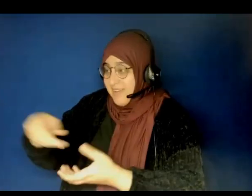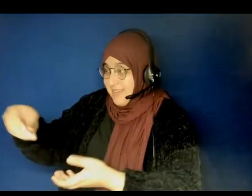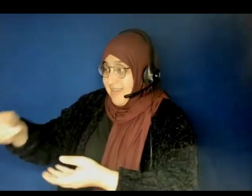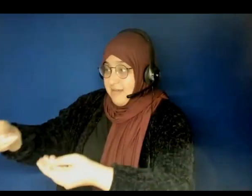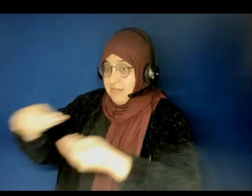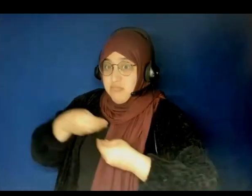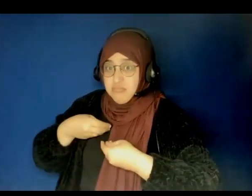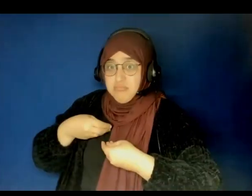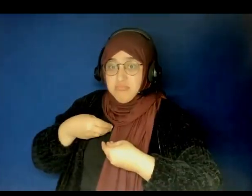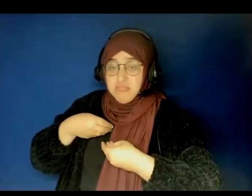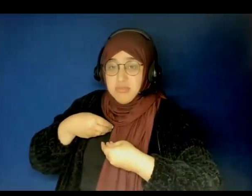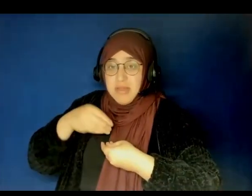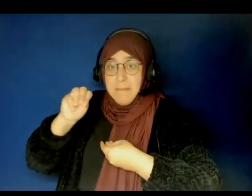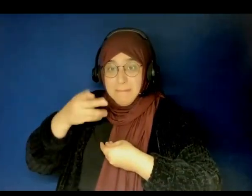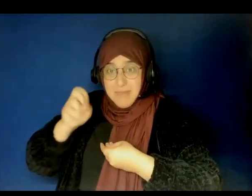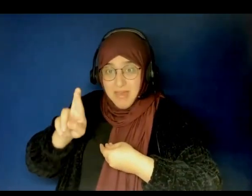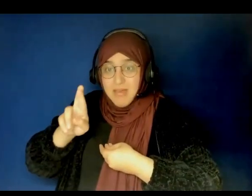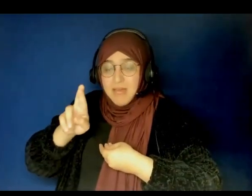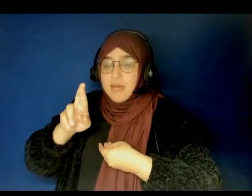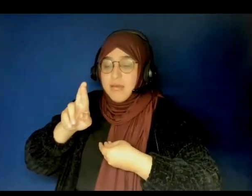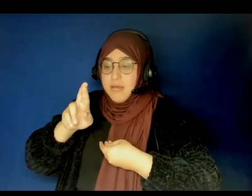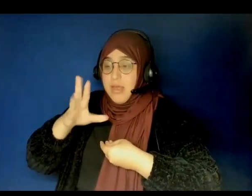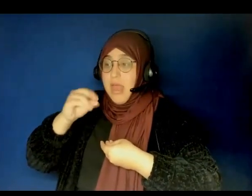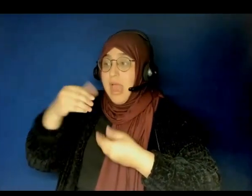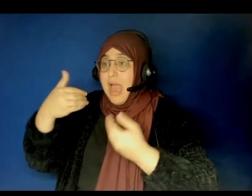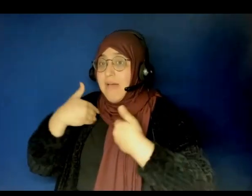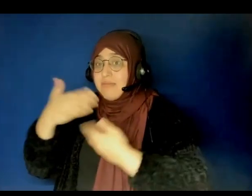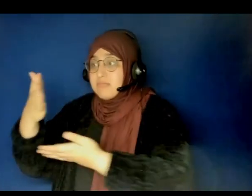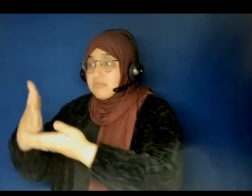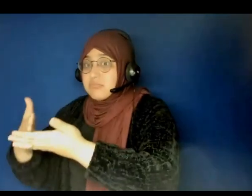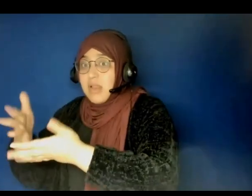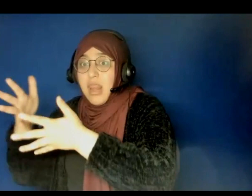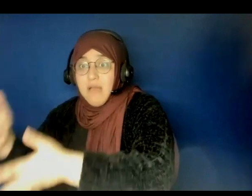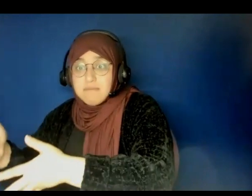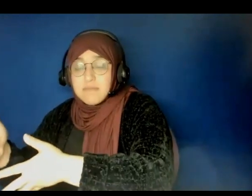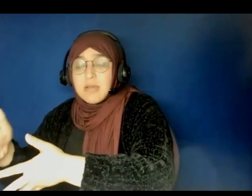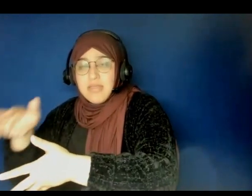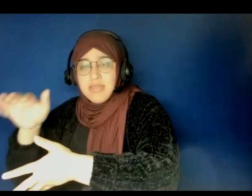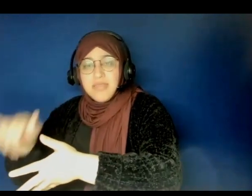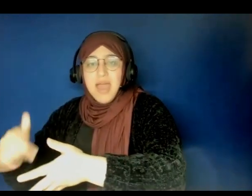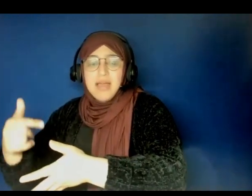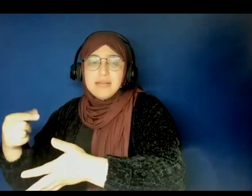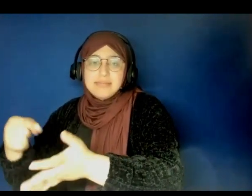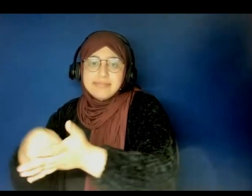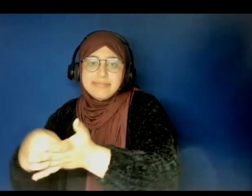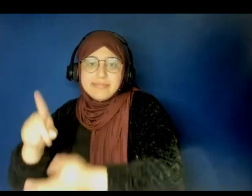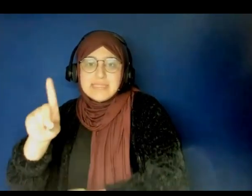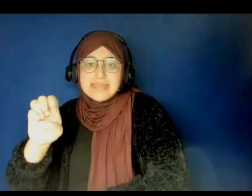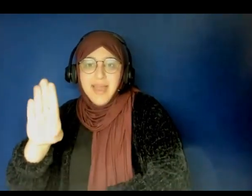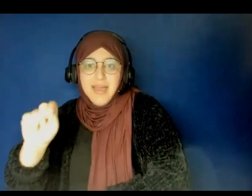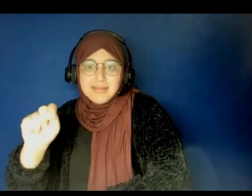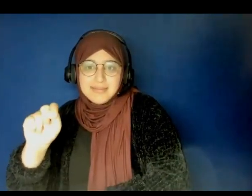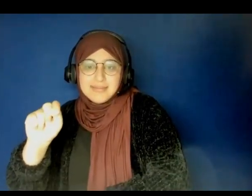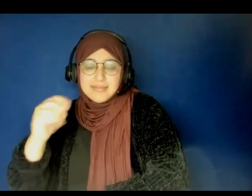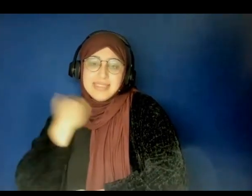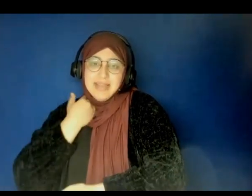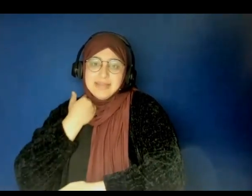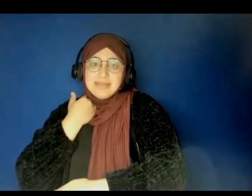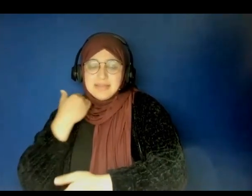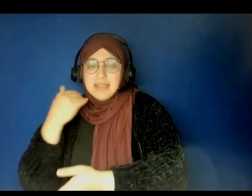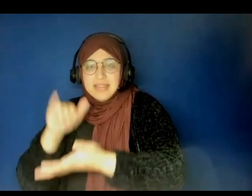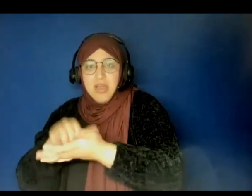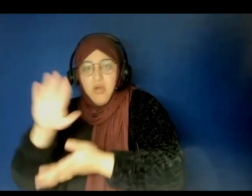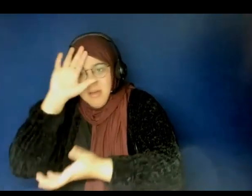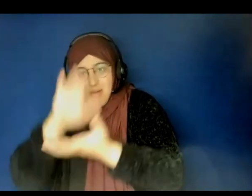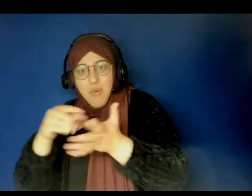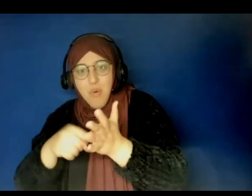that must be paid later is considered a debt that your husband owes you. Now, some people do not specify in the contract. They just